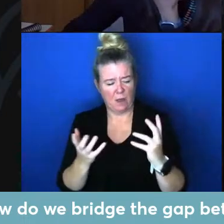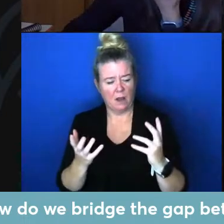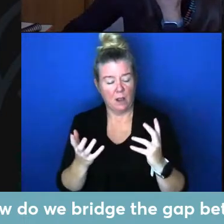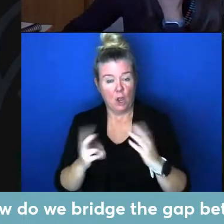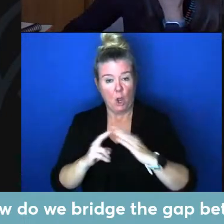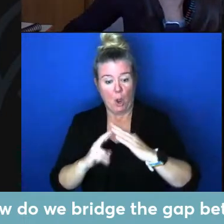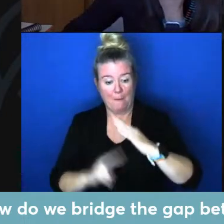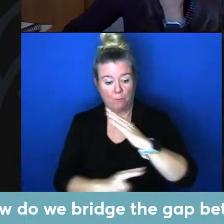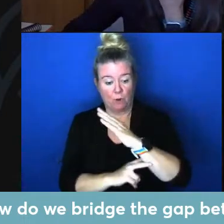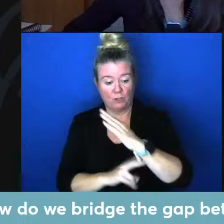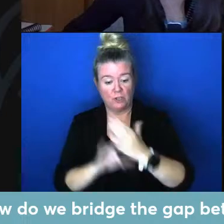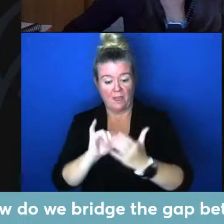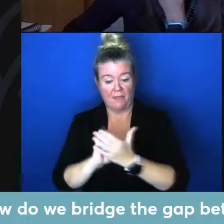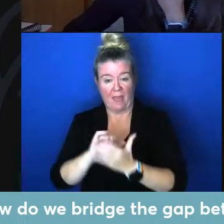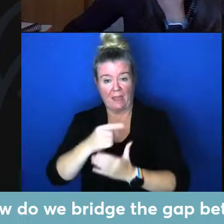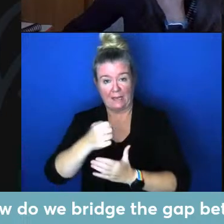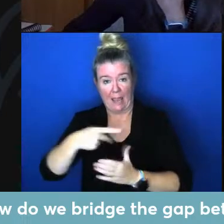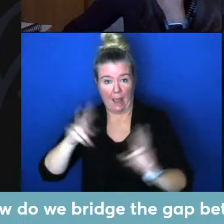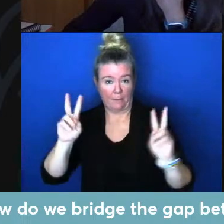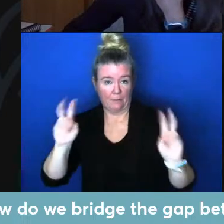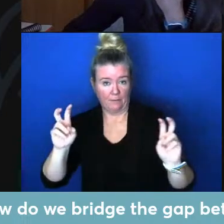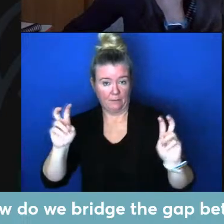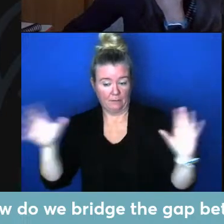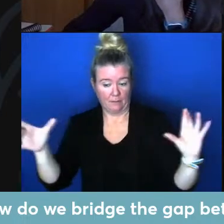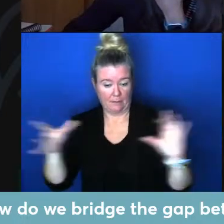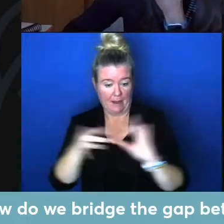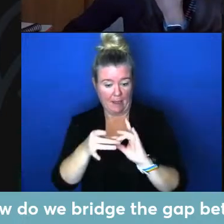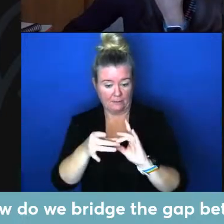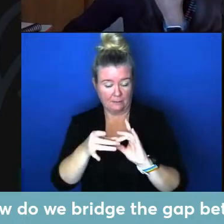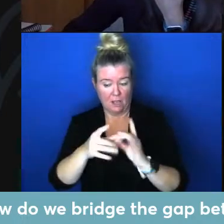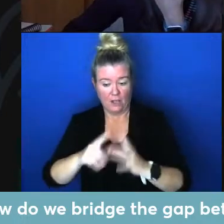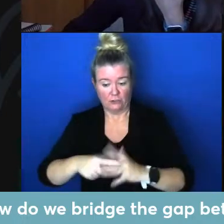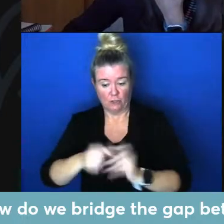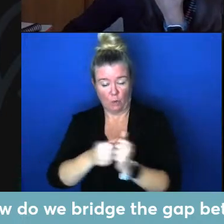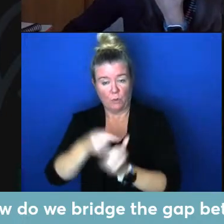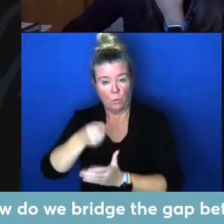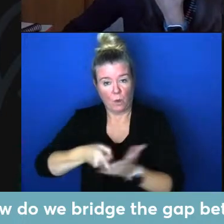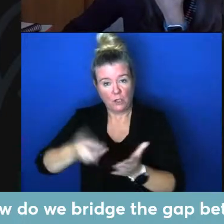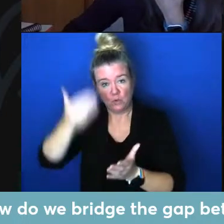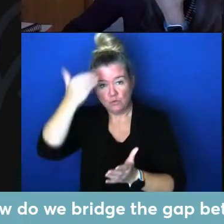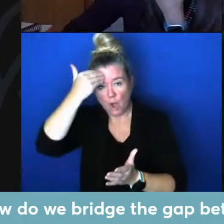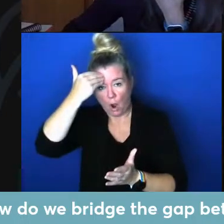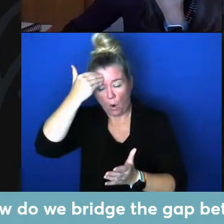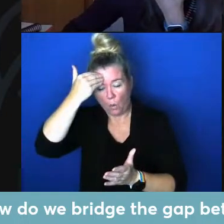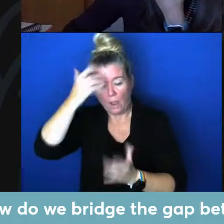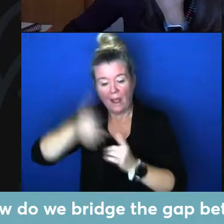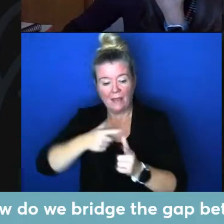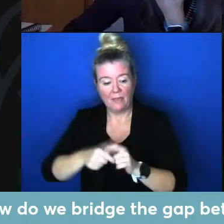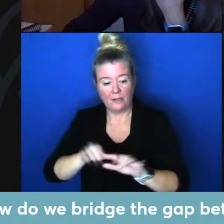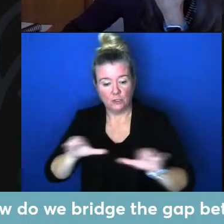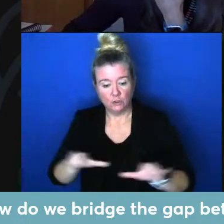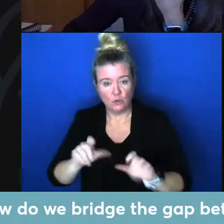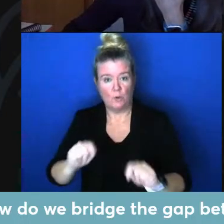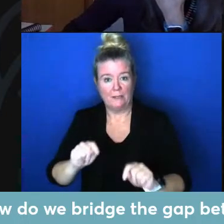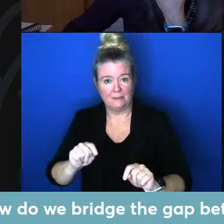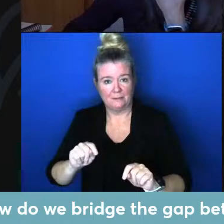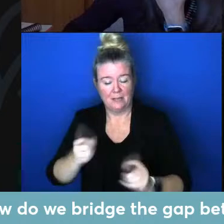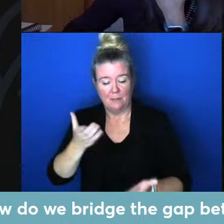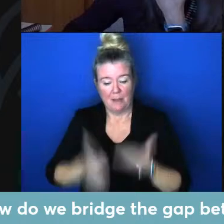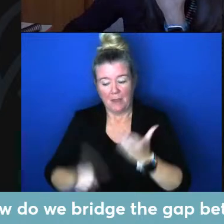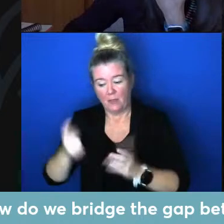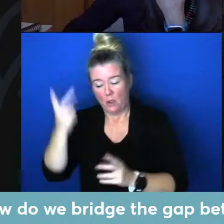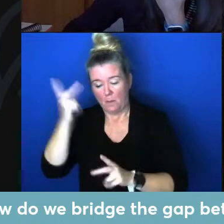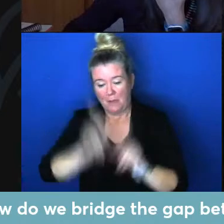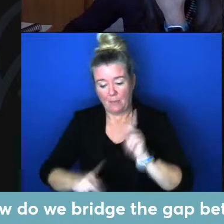the gap. Just do whatever you know. Start with what you know to do, and then do it. But there may be other people